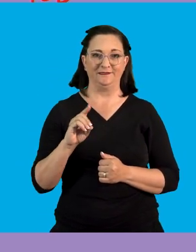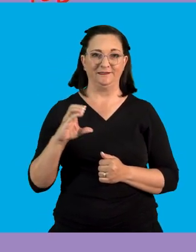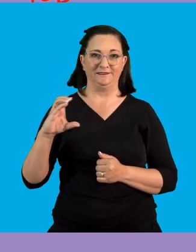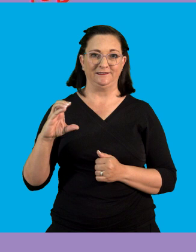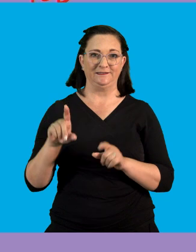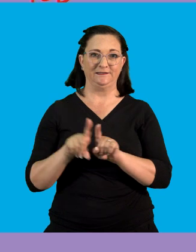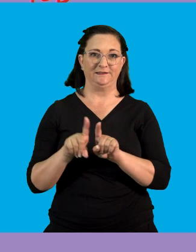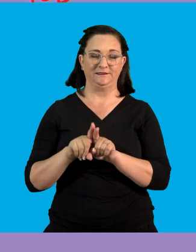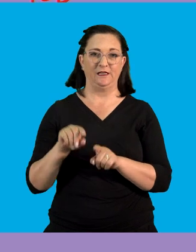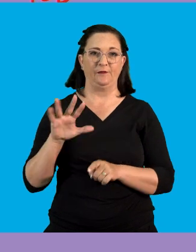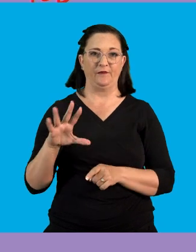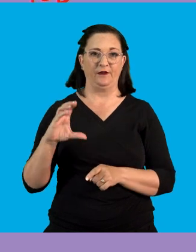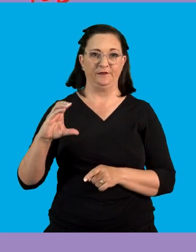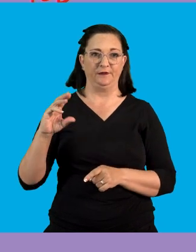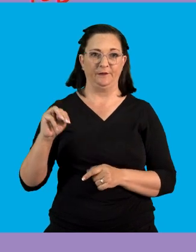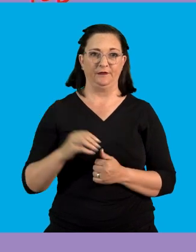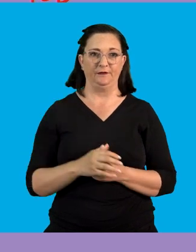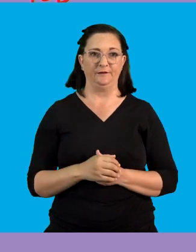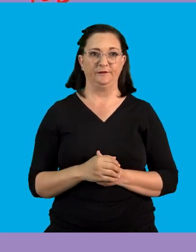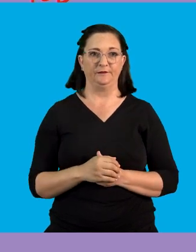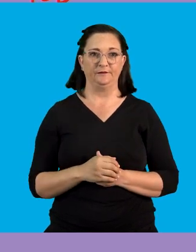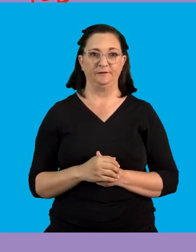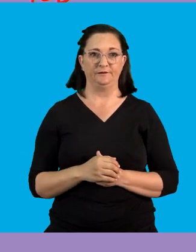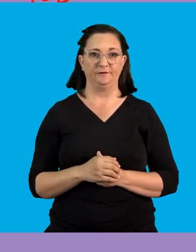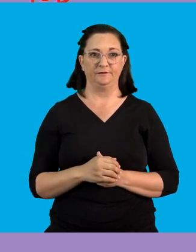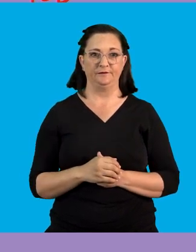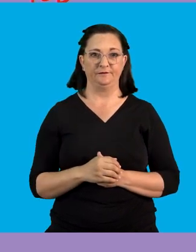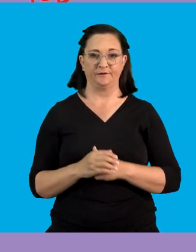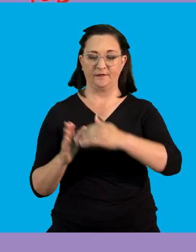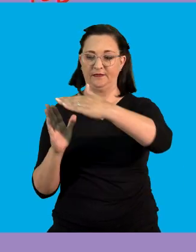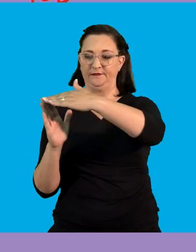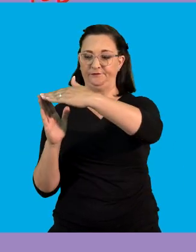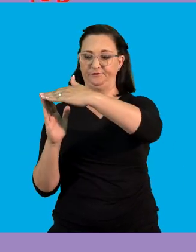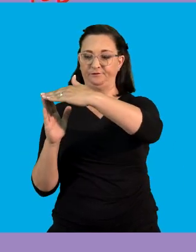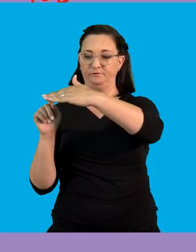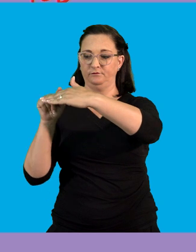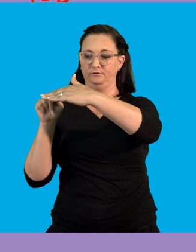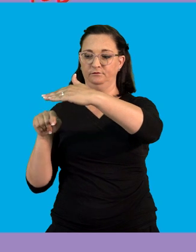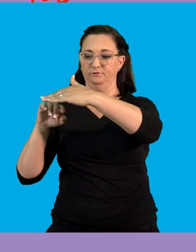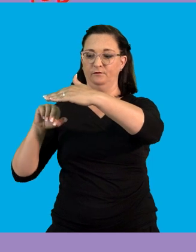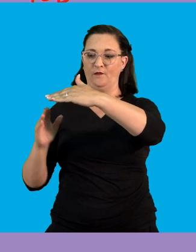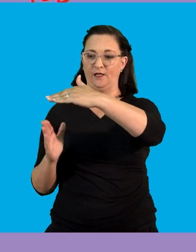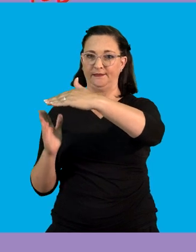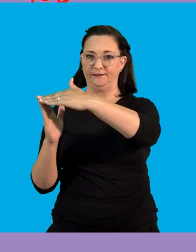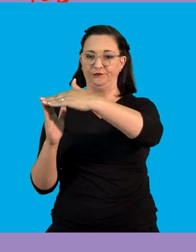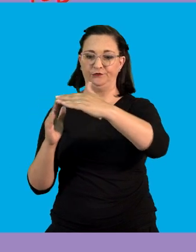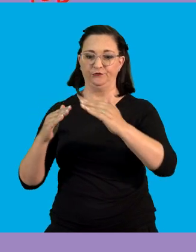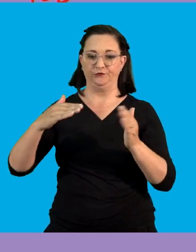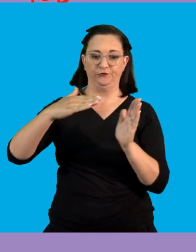5 centimeters. These are adjacent sides of a kite.